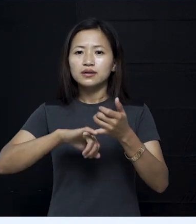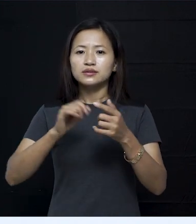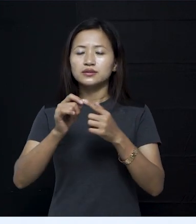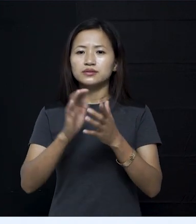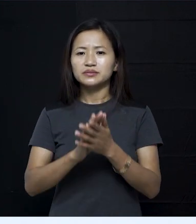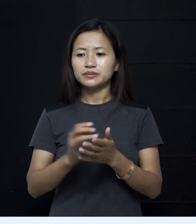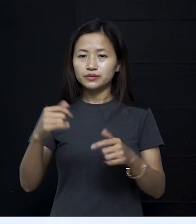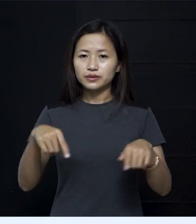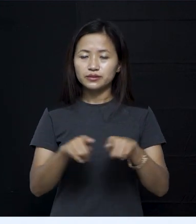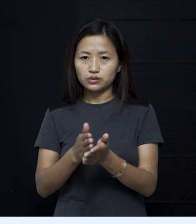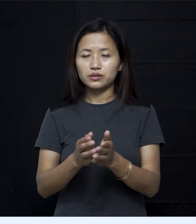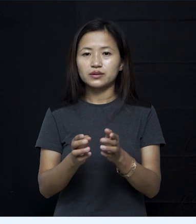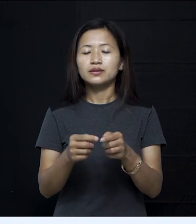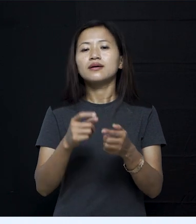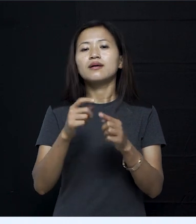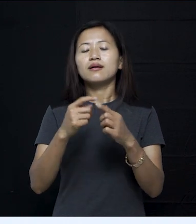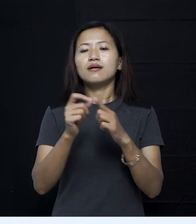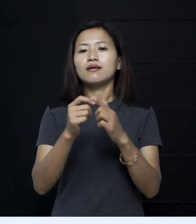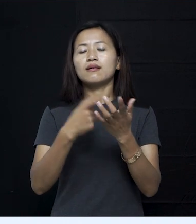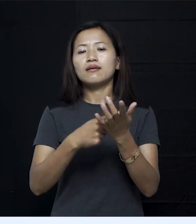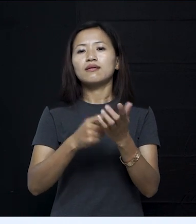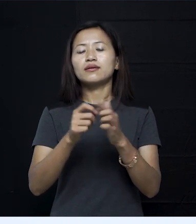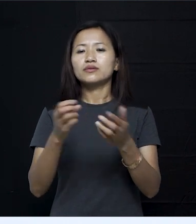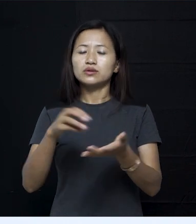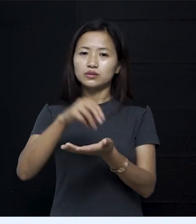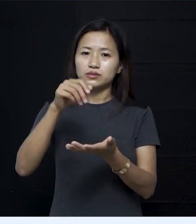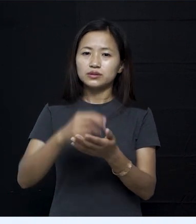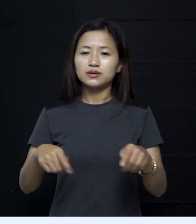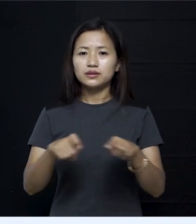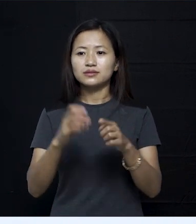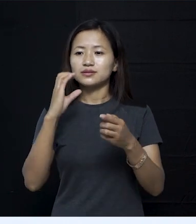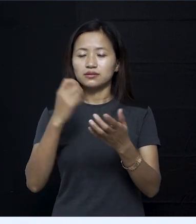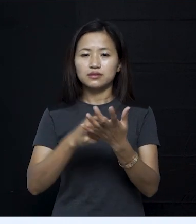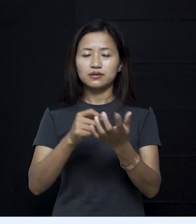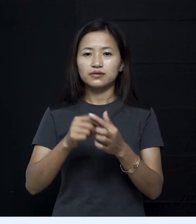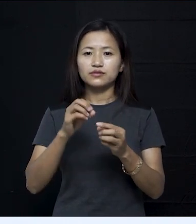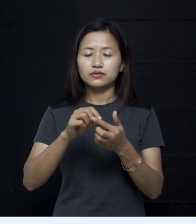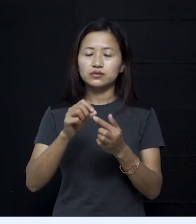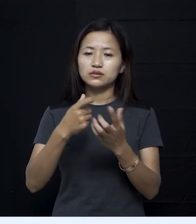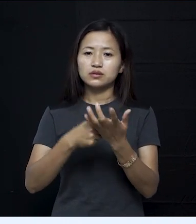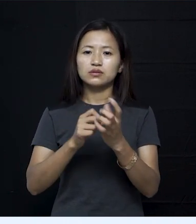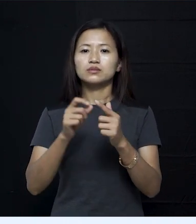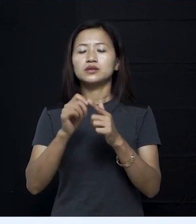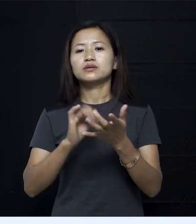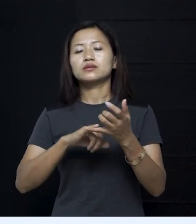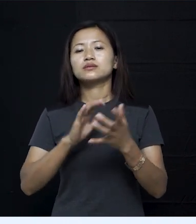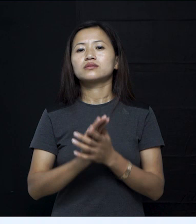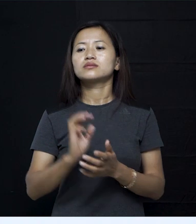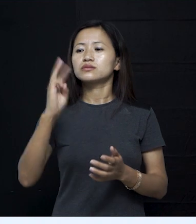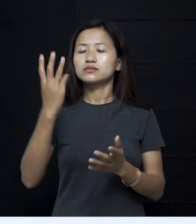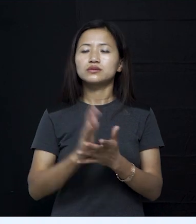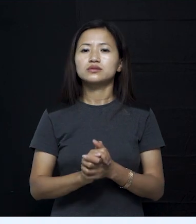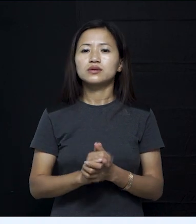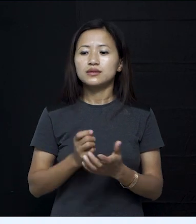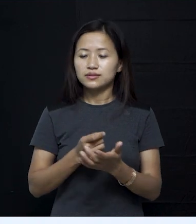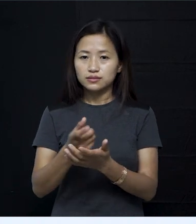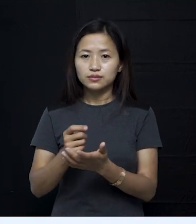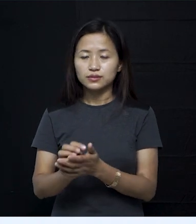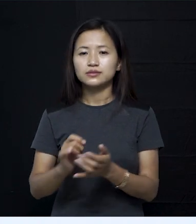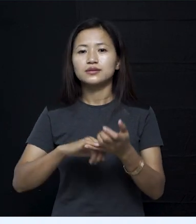as always, okay? So that is to do with the Kharif. Then the third one is, we call it as Zaid, okay? Now